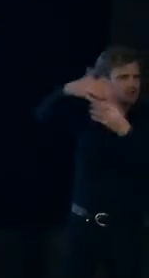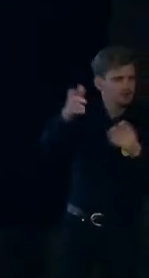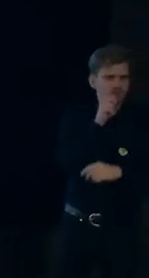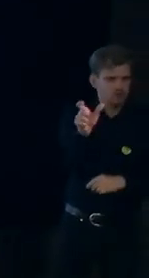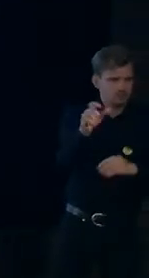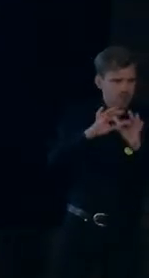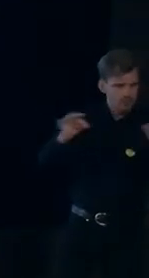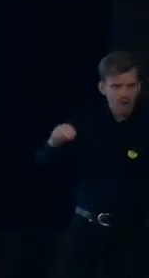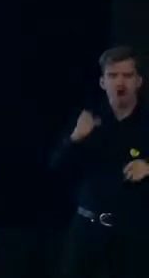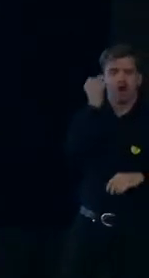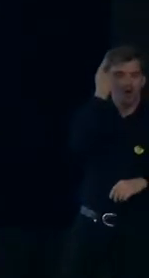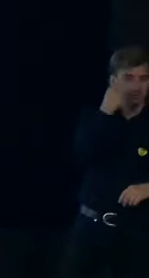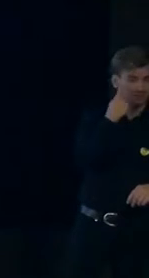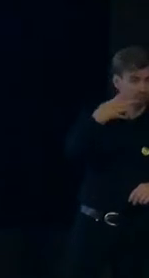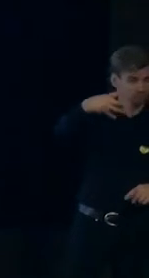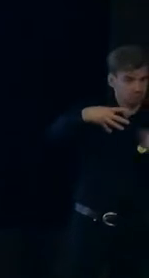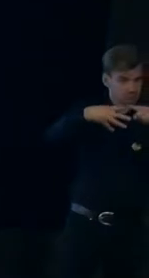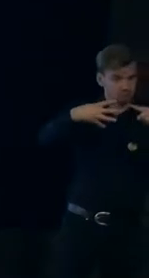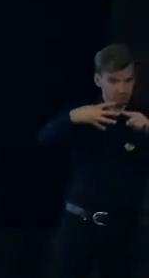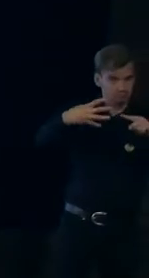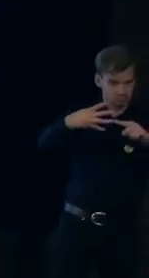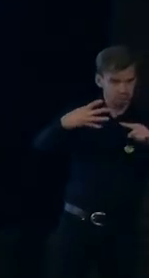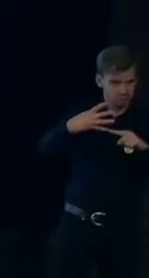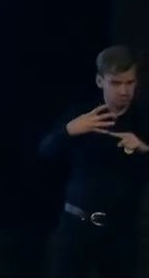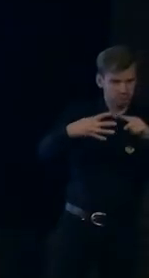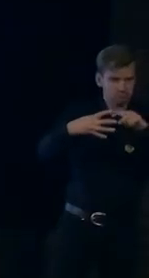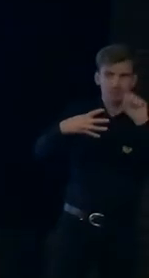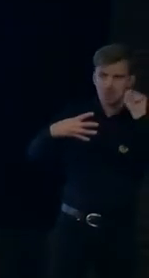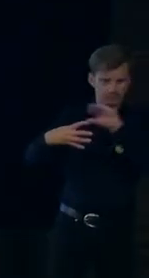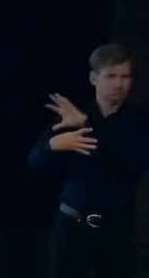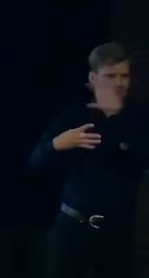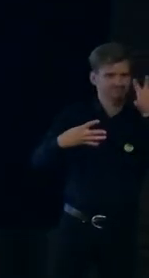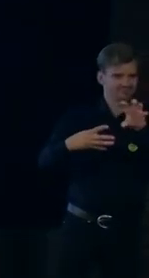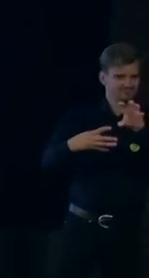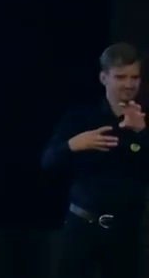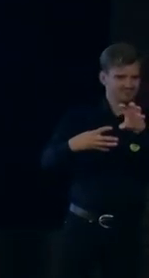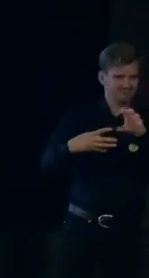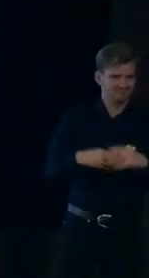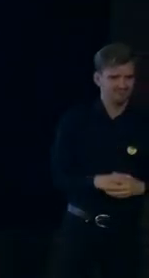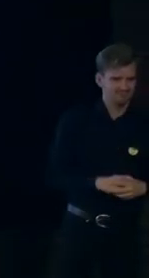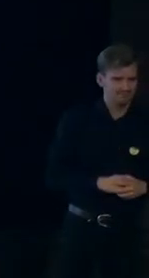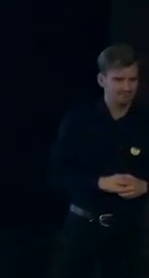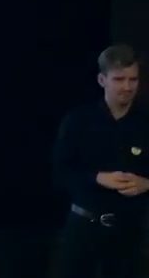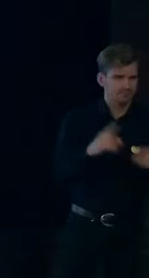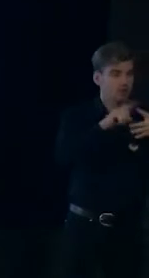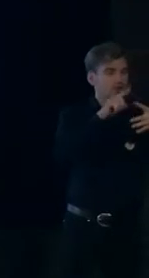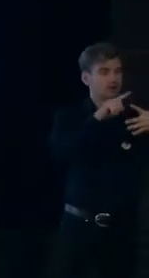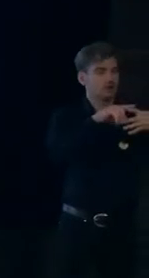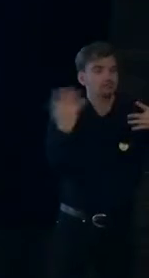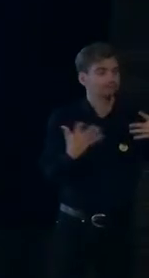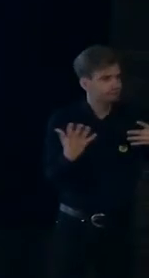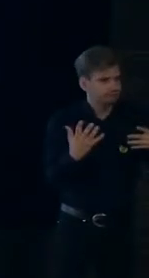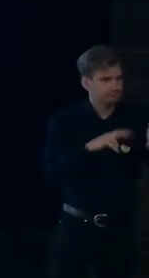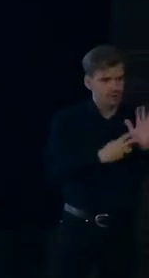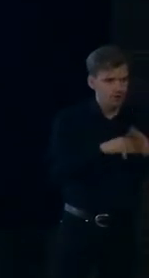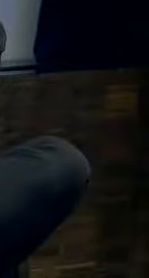So, can you tell us a bit more about the first rule? The first rule is you have to involve people with